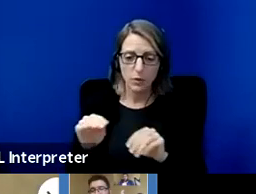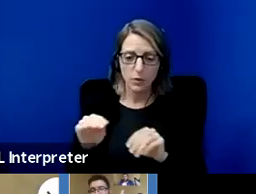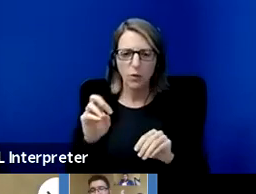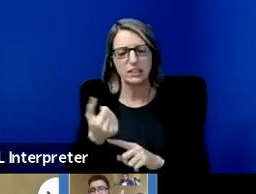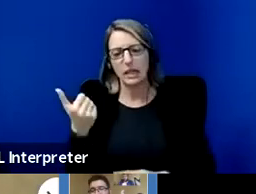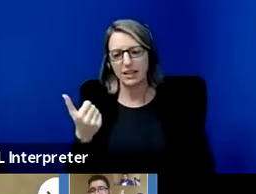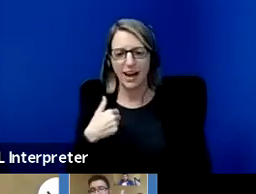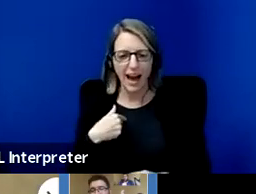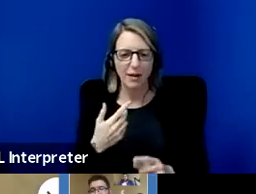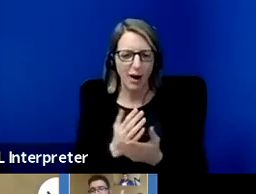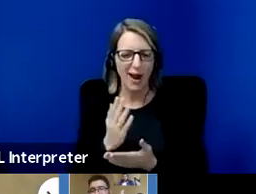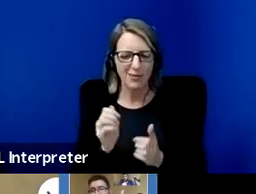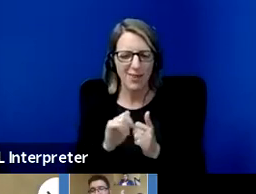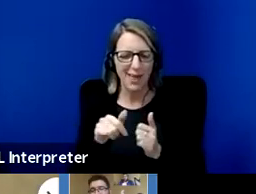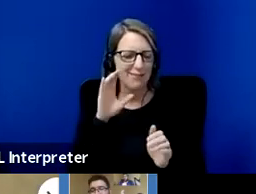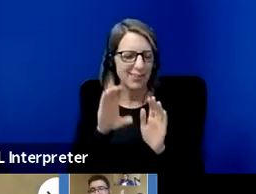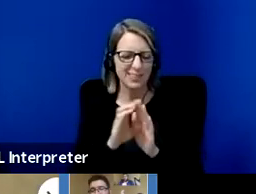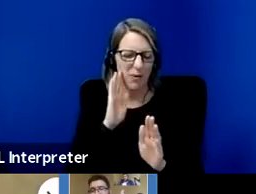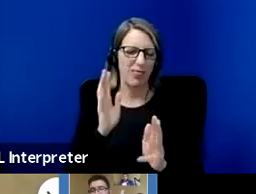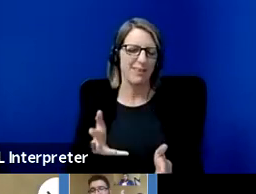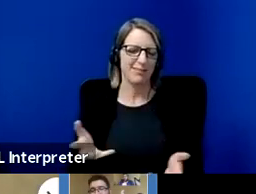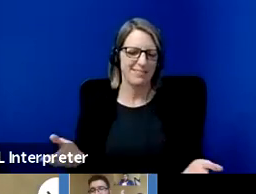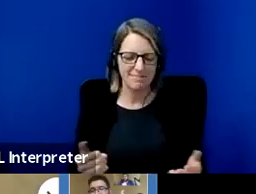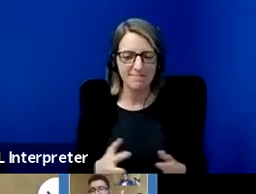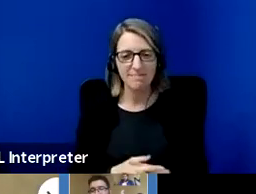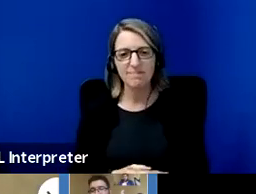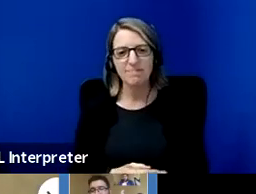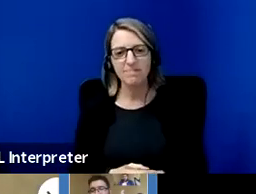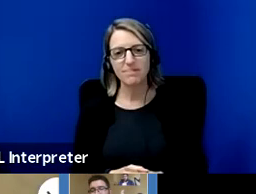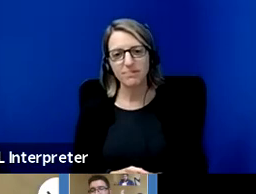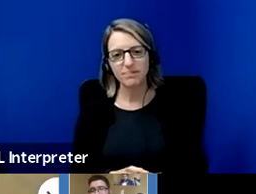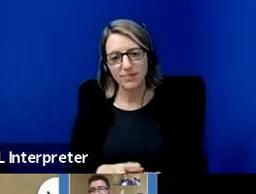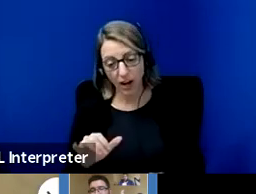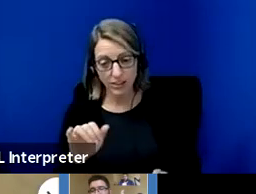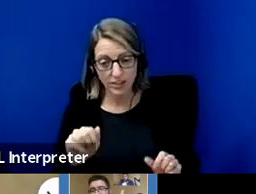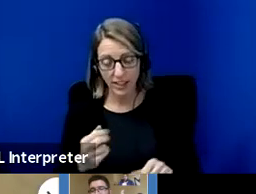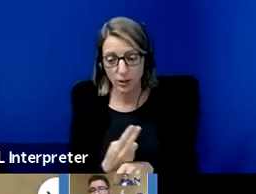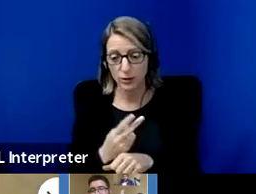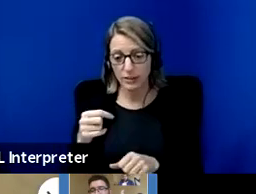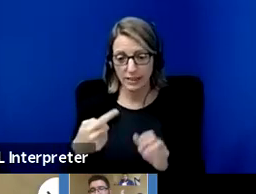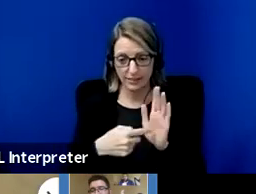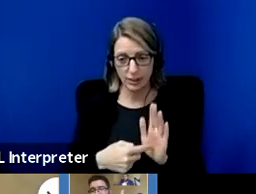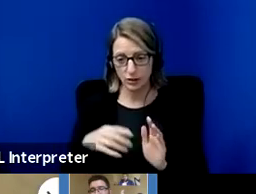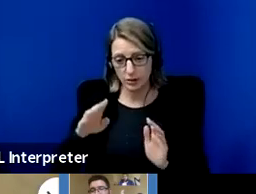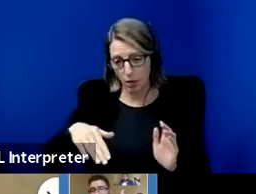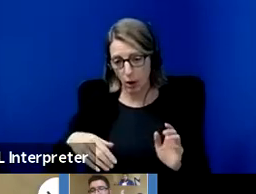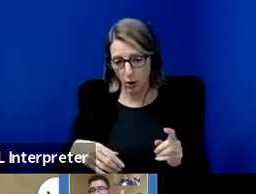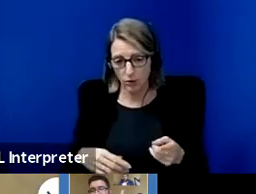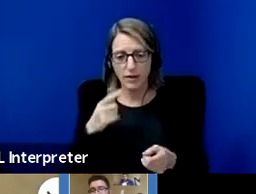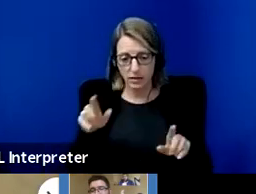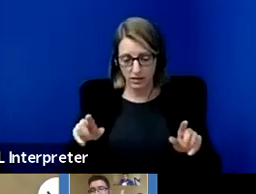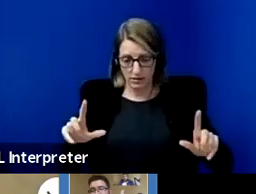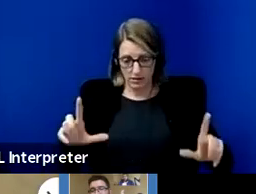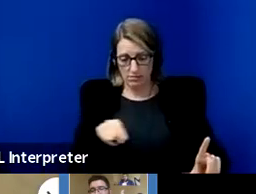it. I could also use these features down below, which we have a pencil, we